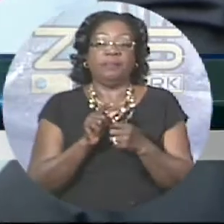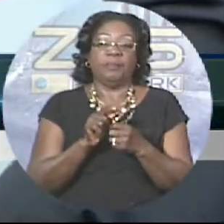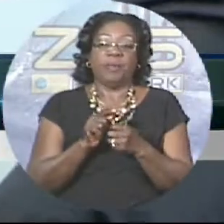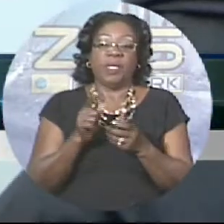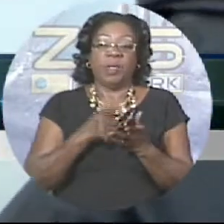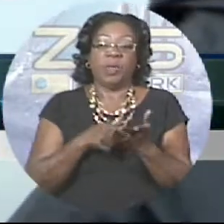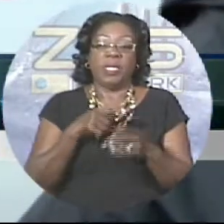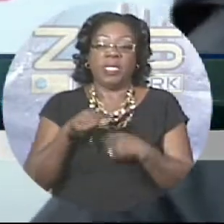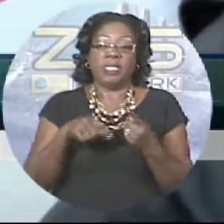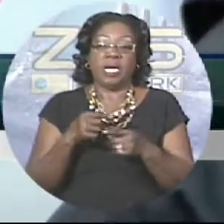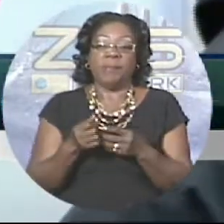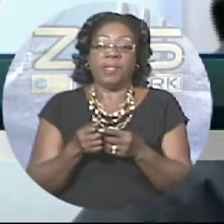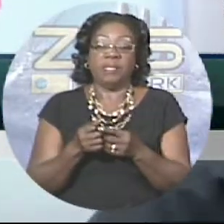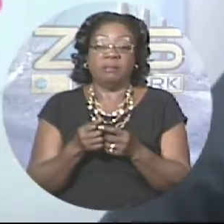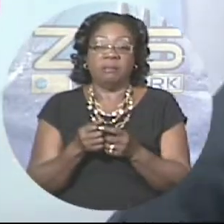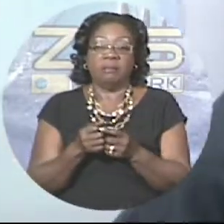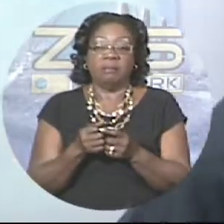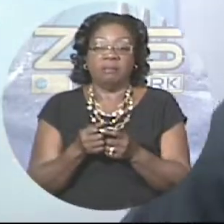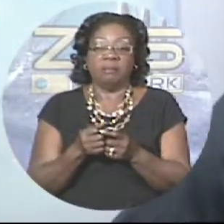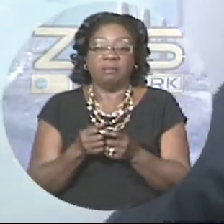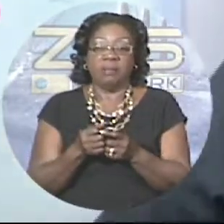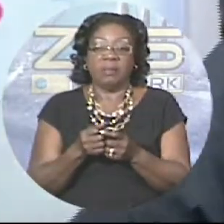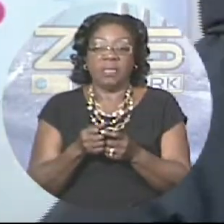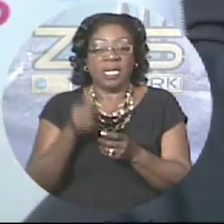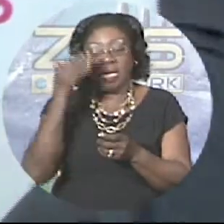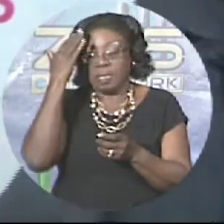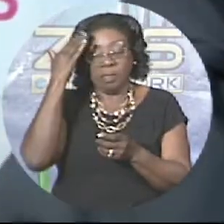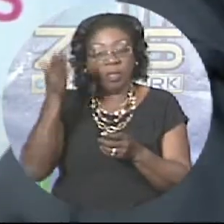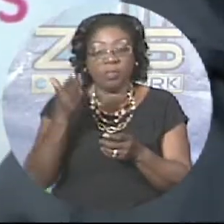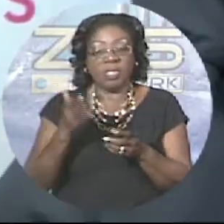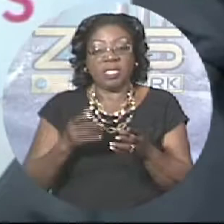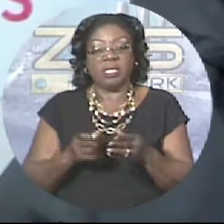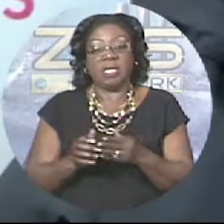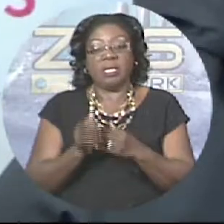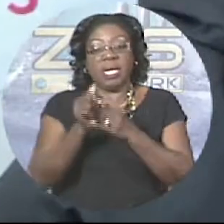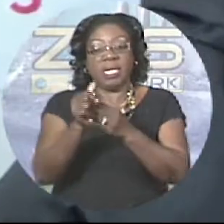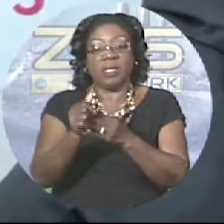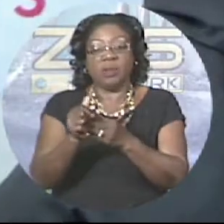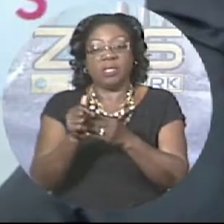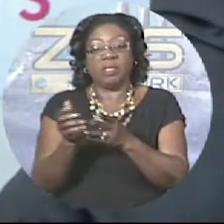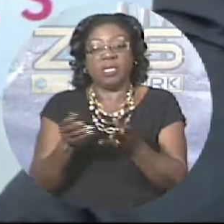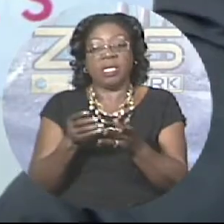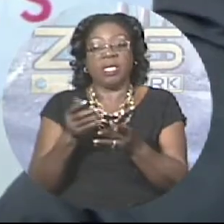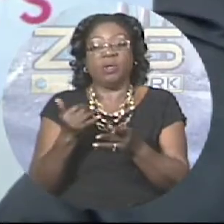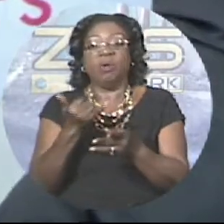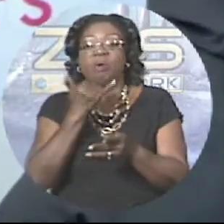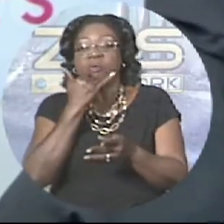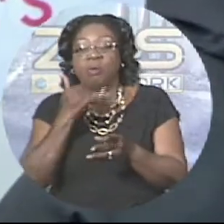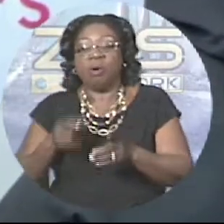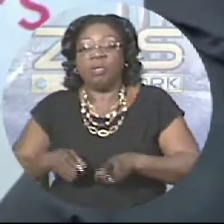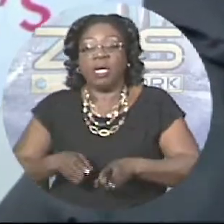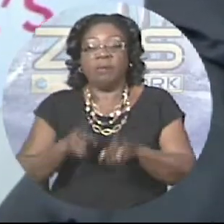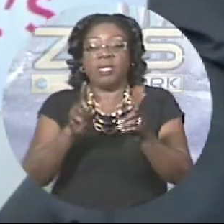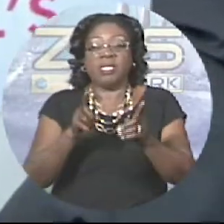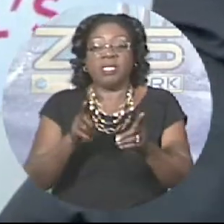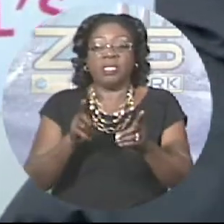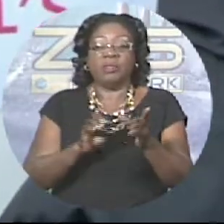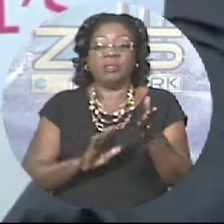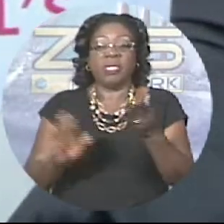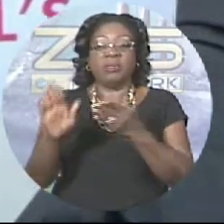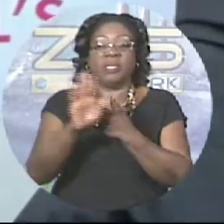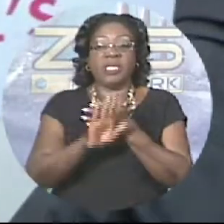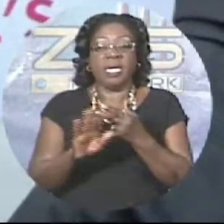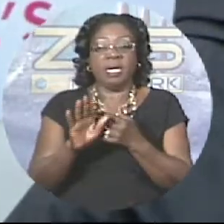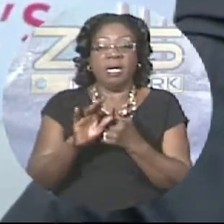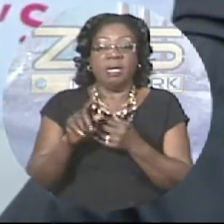happened with venturing mind. I don't know. I just saw myself heading towards the track in the wrong direction. So, you know, it's trying to protect your face. So I stuck